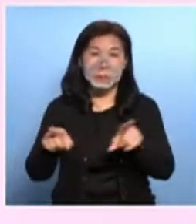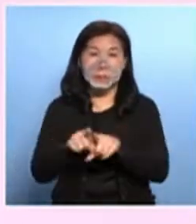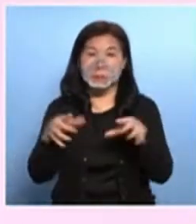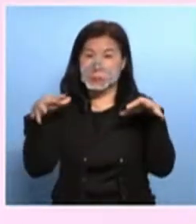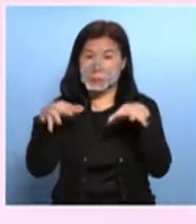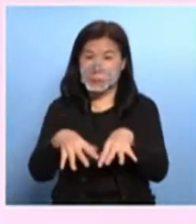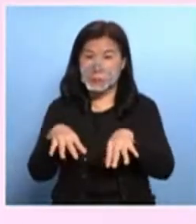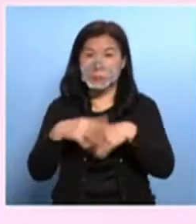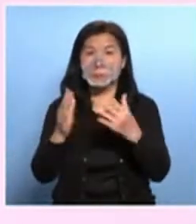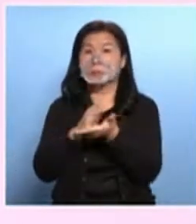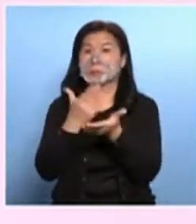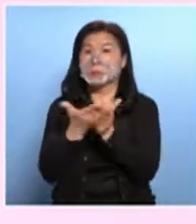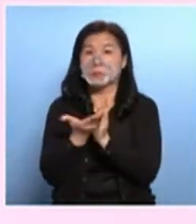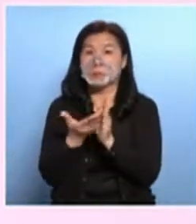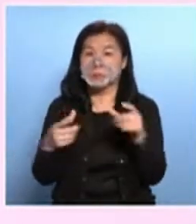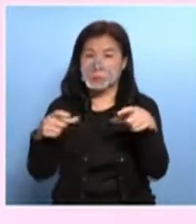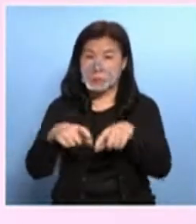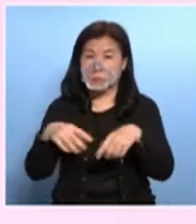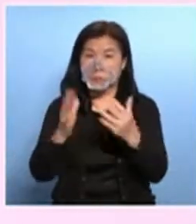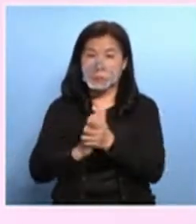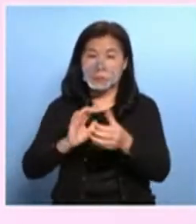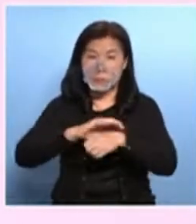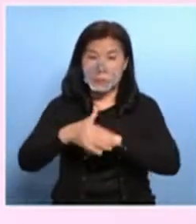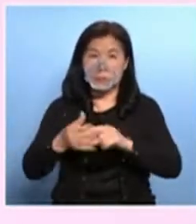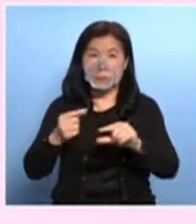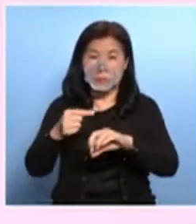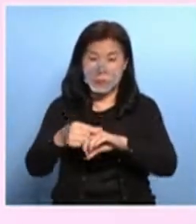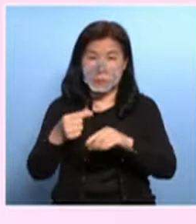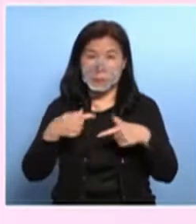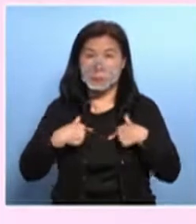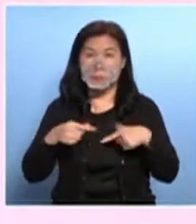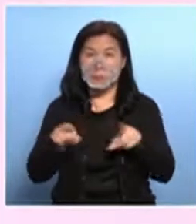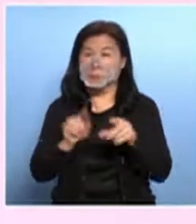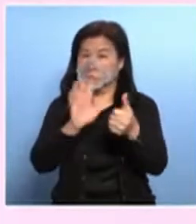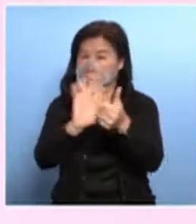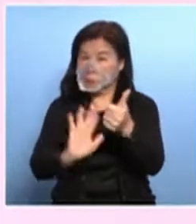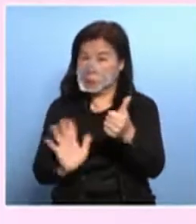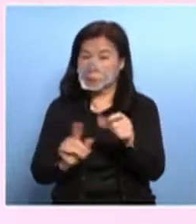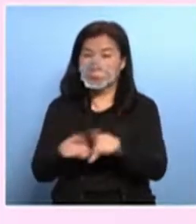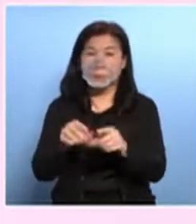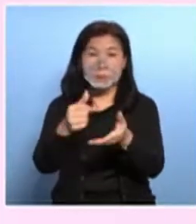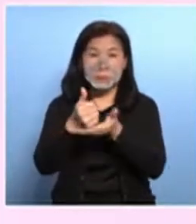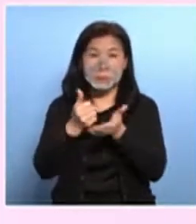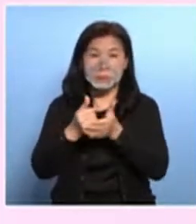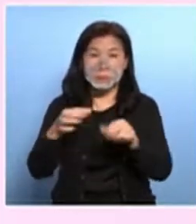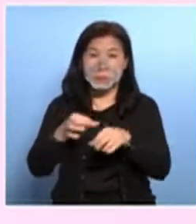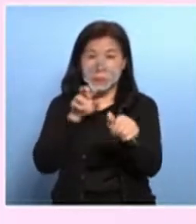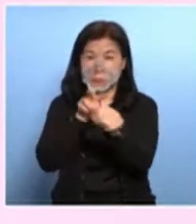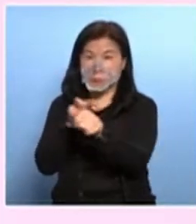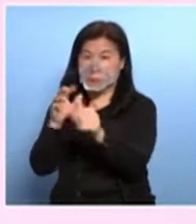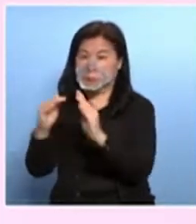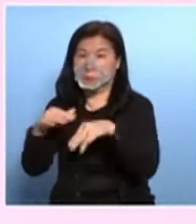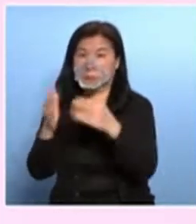tap into Hong Kong's strength in attracting investment and our influence as an international financial center, I have invited the HKMA